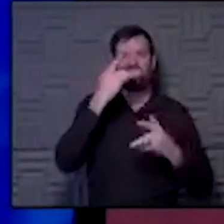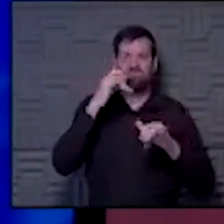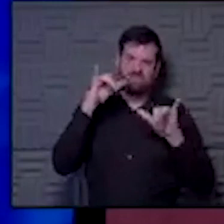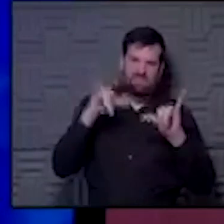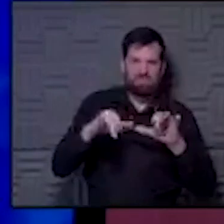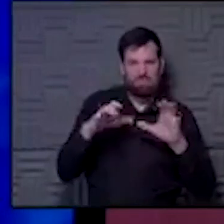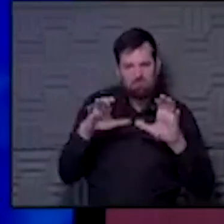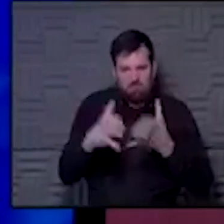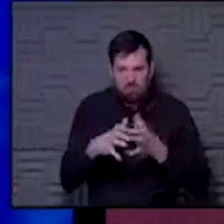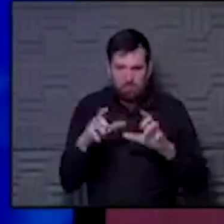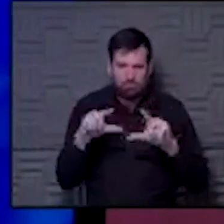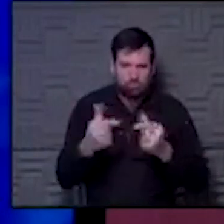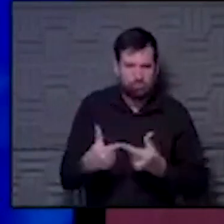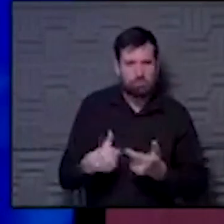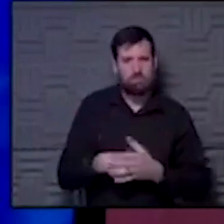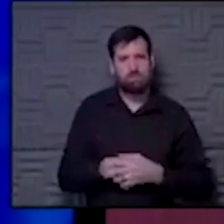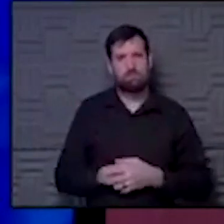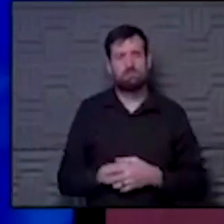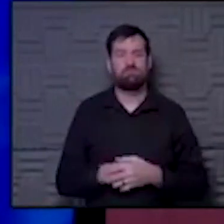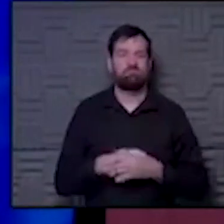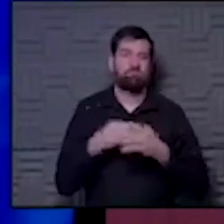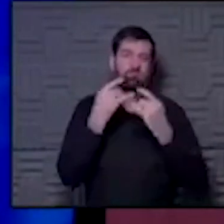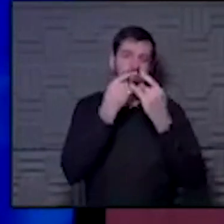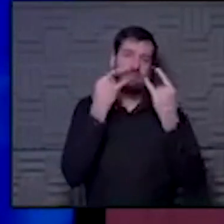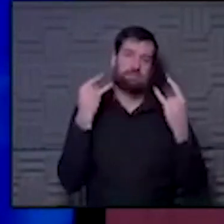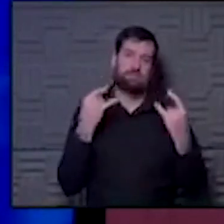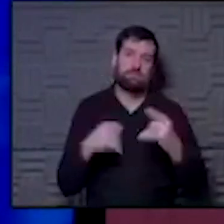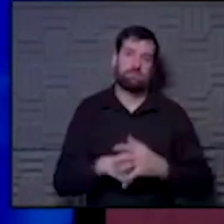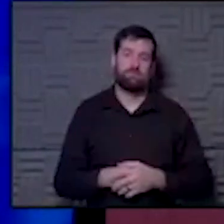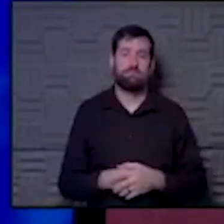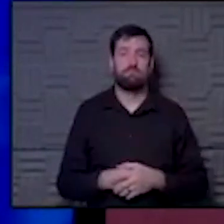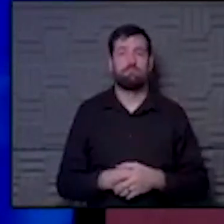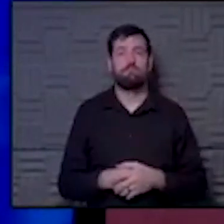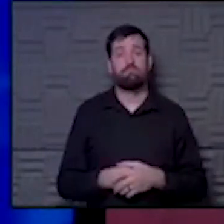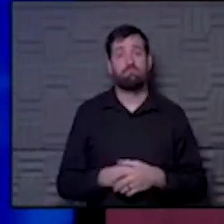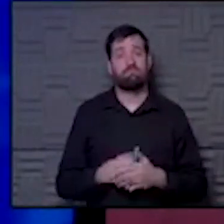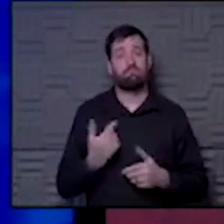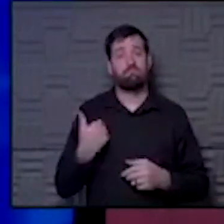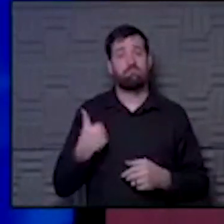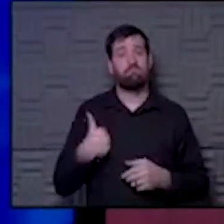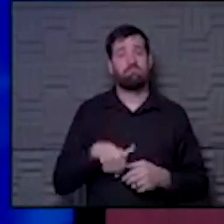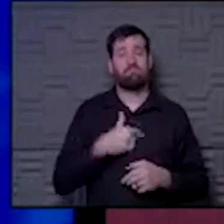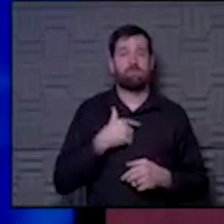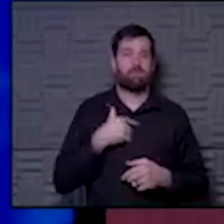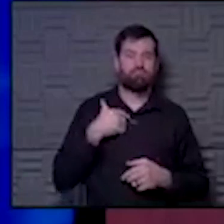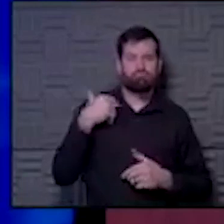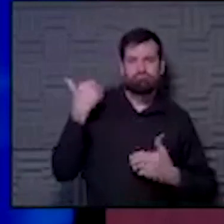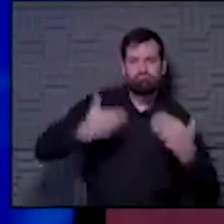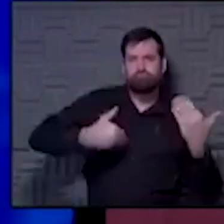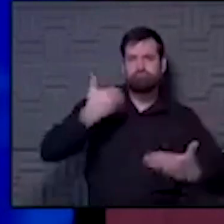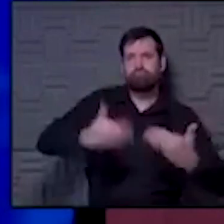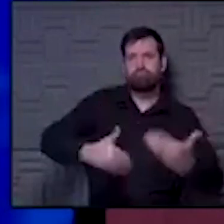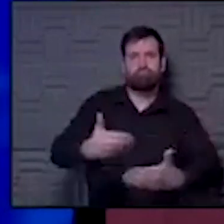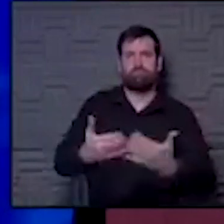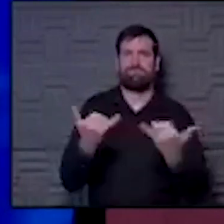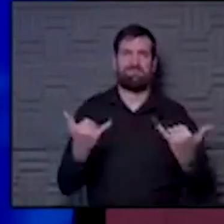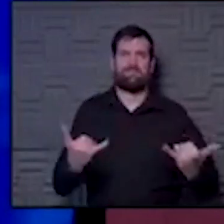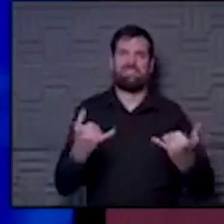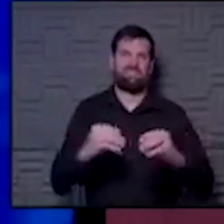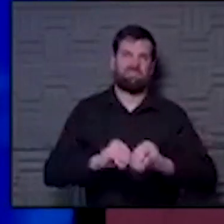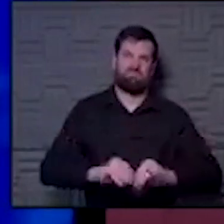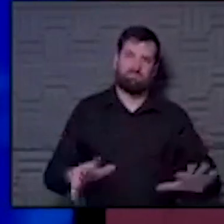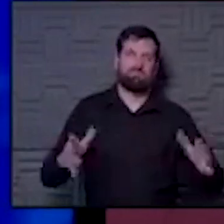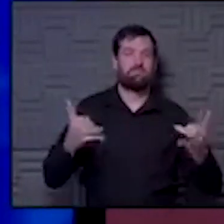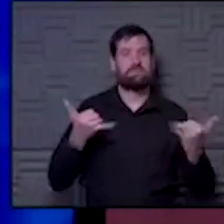in small groups. Wear a mask. And even as we travel through the rest of this pandemic,